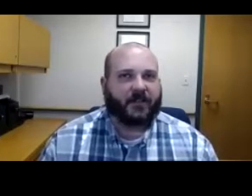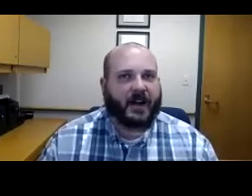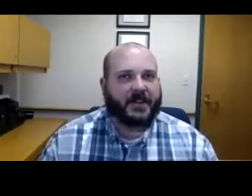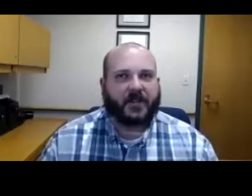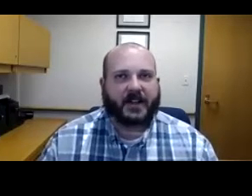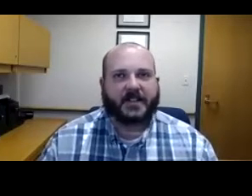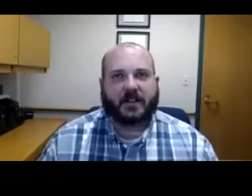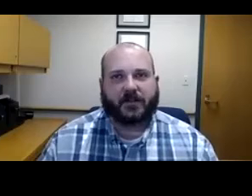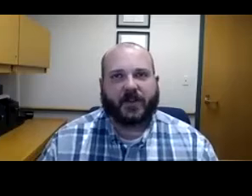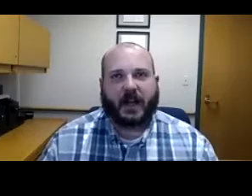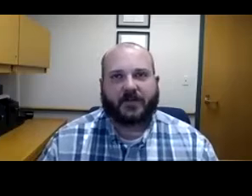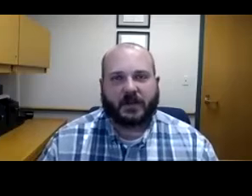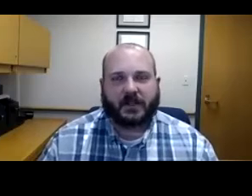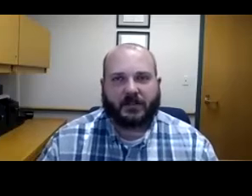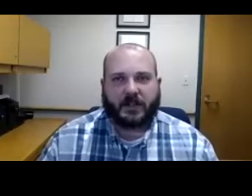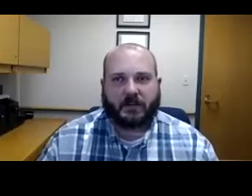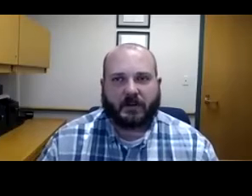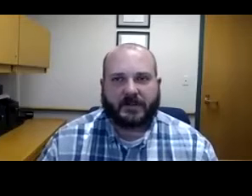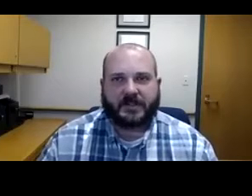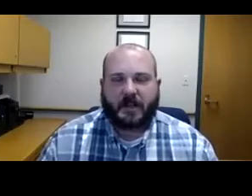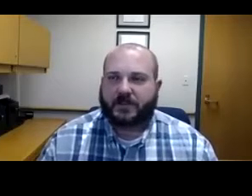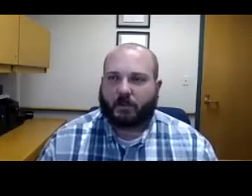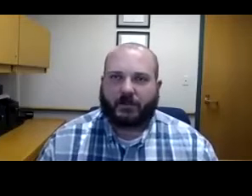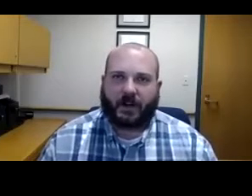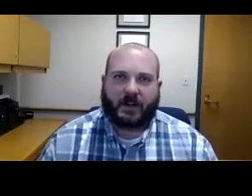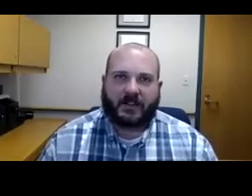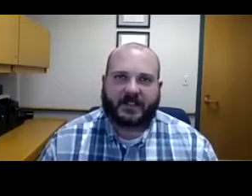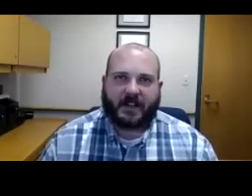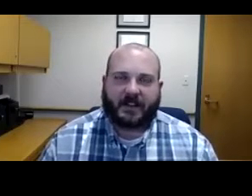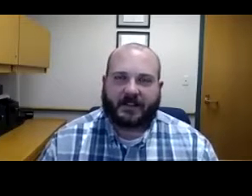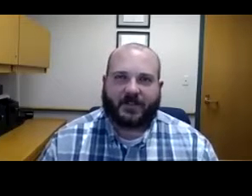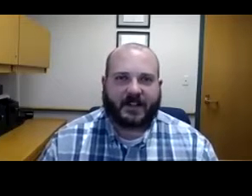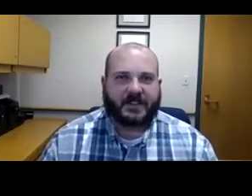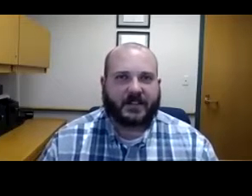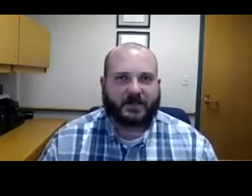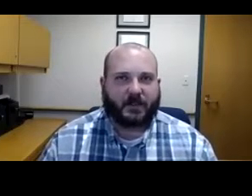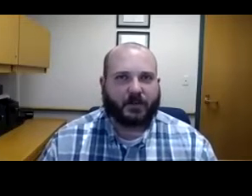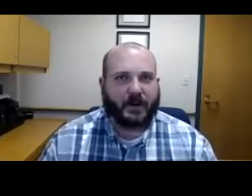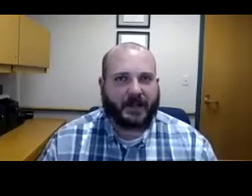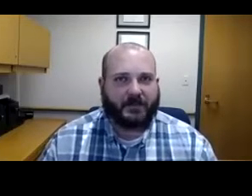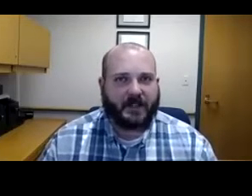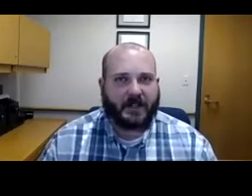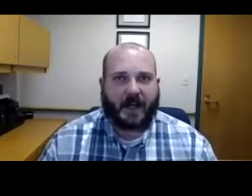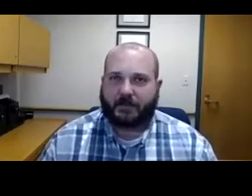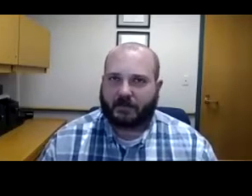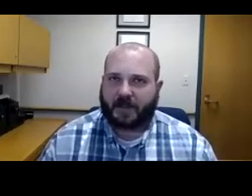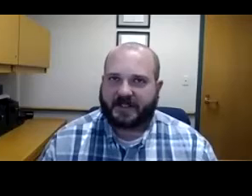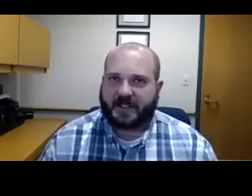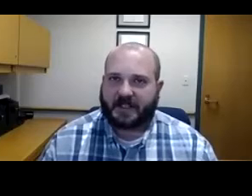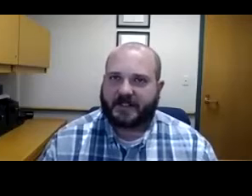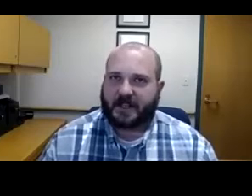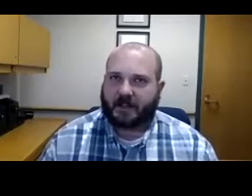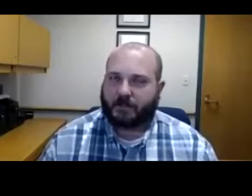related to the Pfizer vaccine for 5 to 11-year-olds. So we're very excited that this vaccine has been approved by the FDA, approved